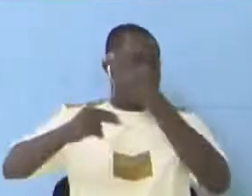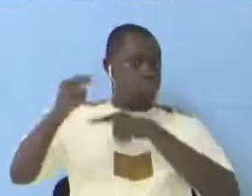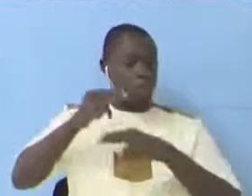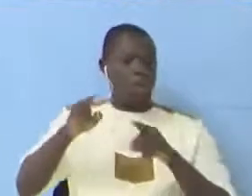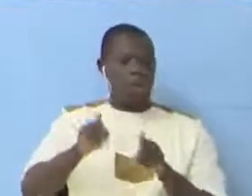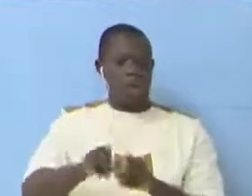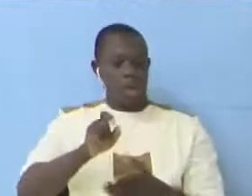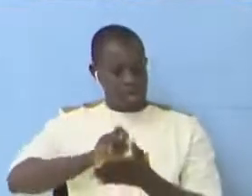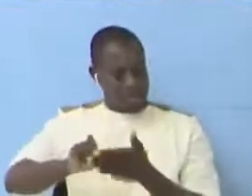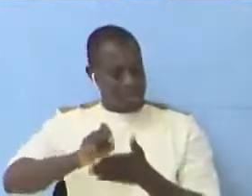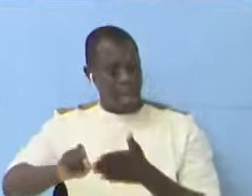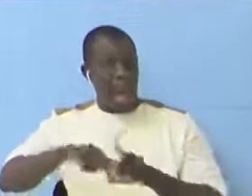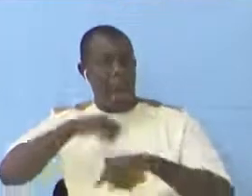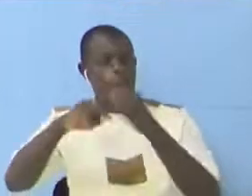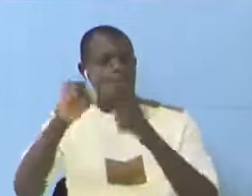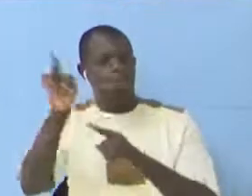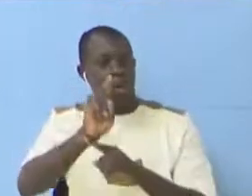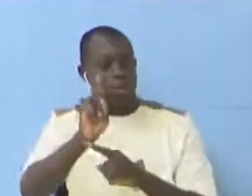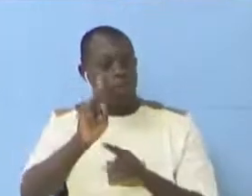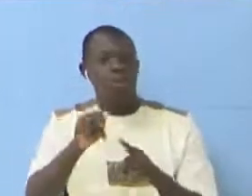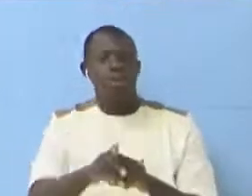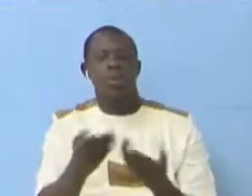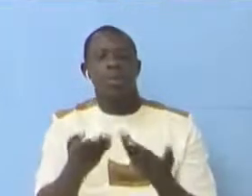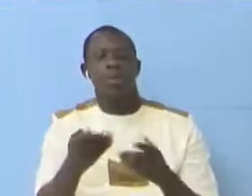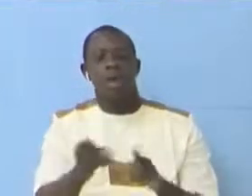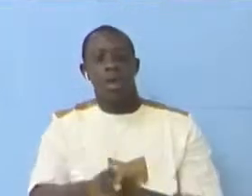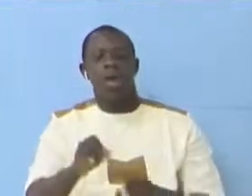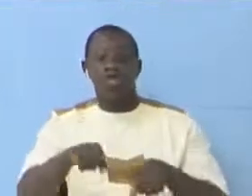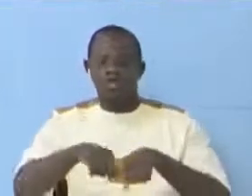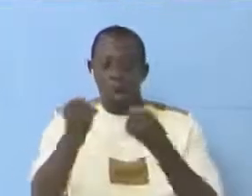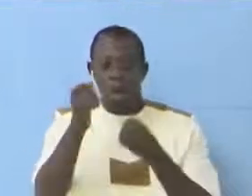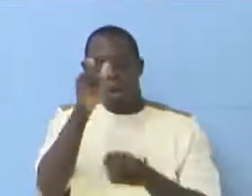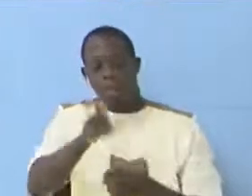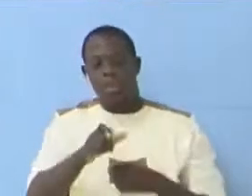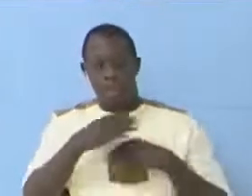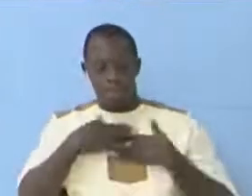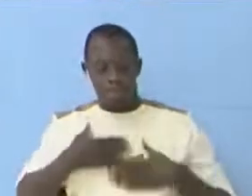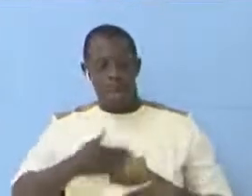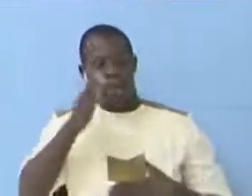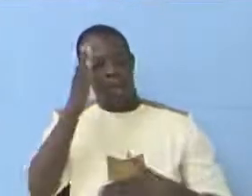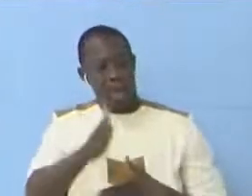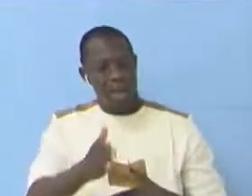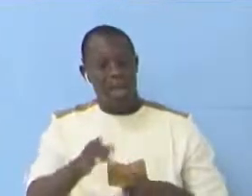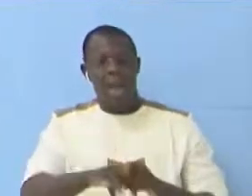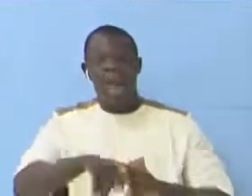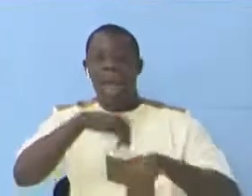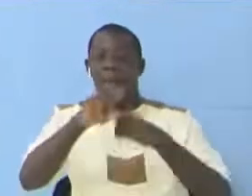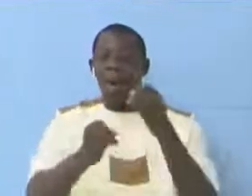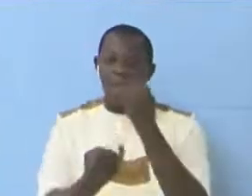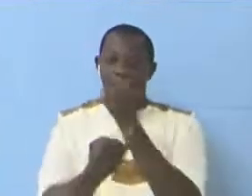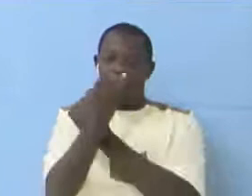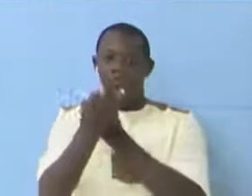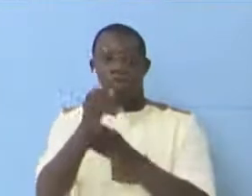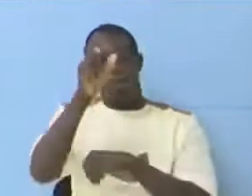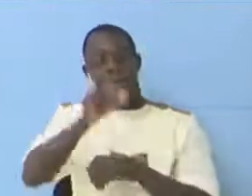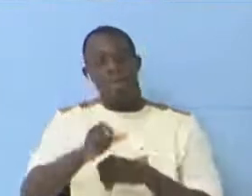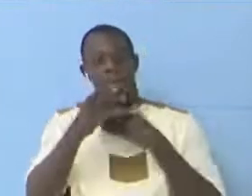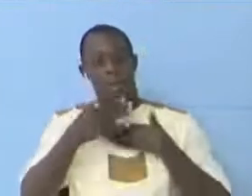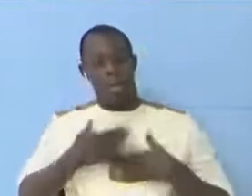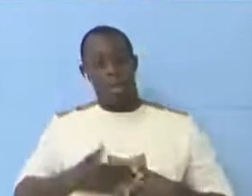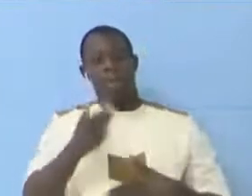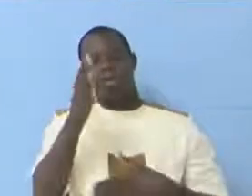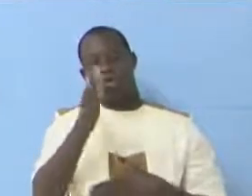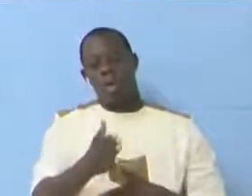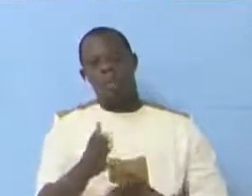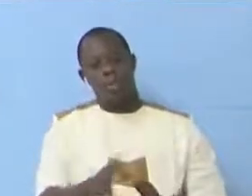record of these violations and abuses. li ñu sant nag mooy ñu feeñal fii loo xam ne ci wàlli taarix amul benn parloo boo xam